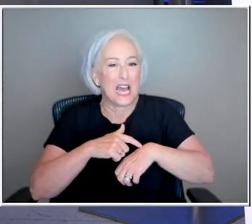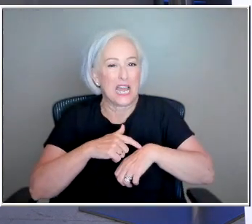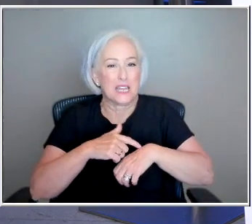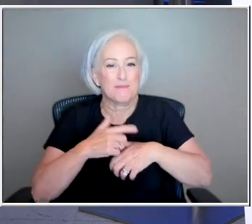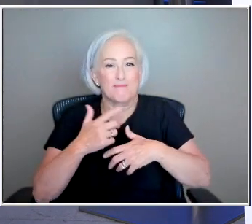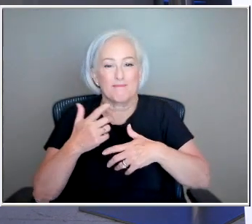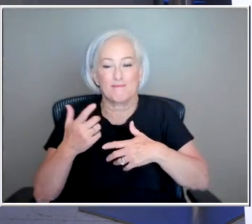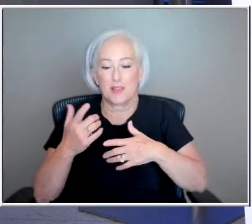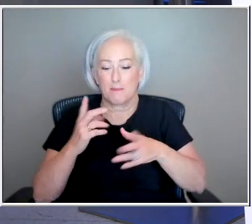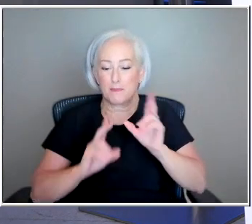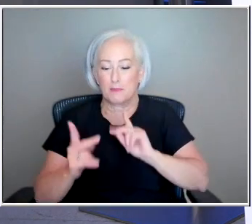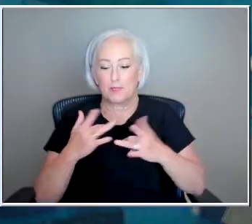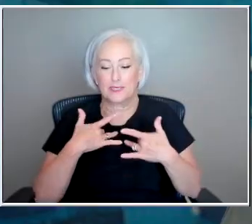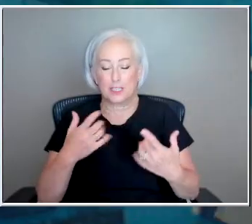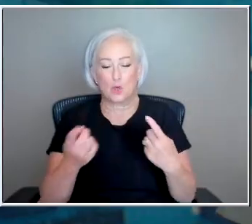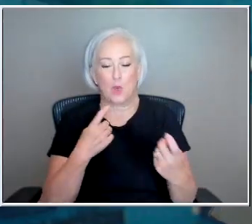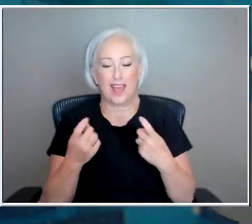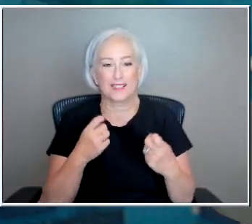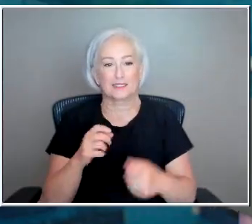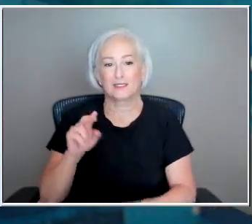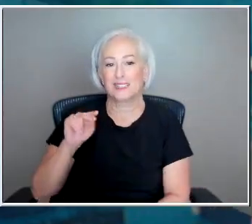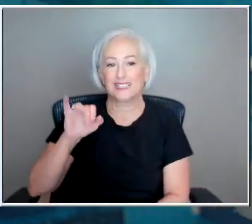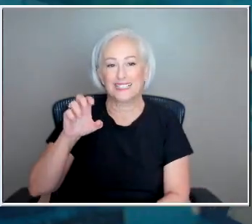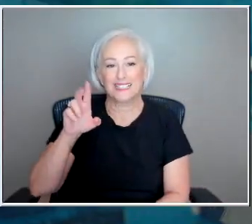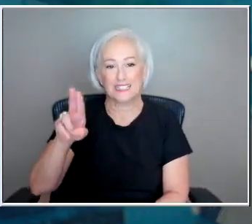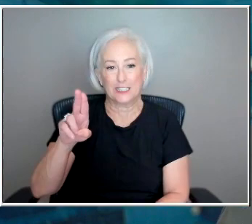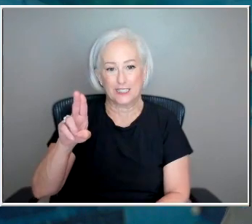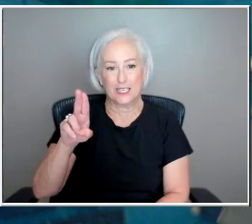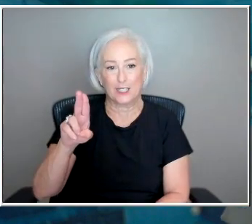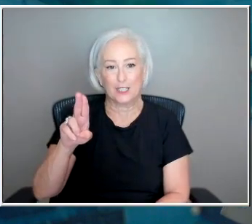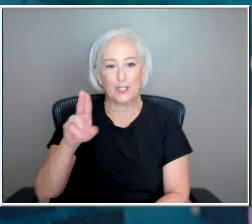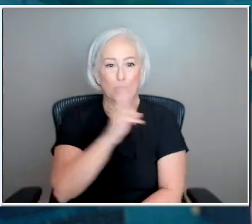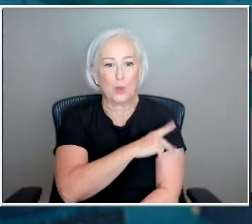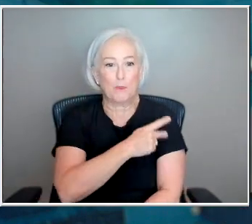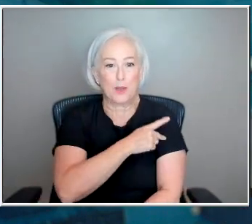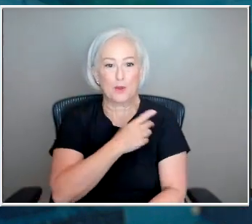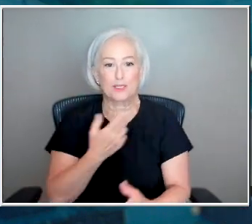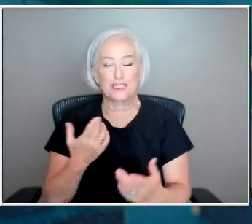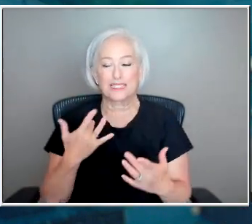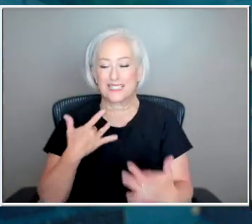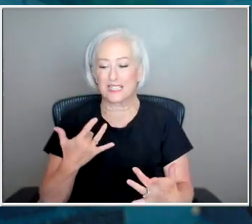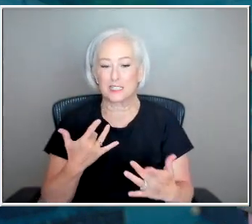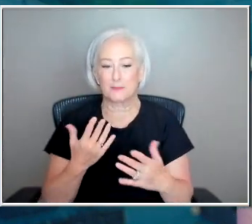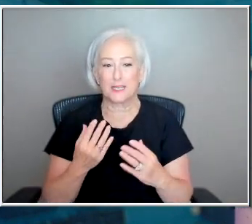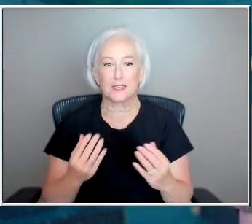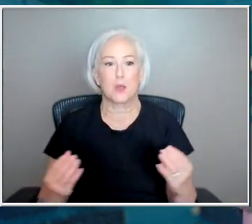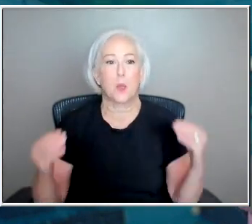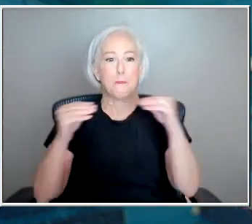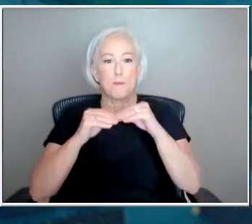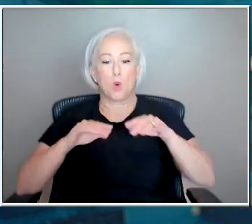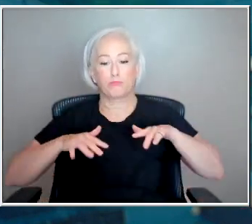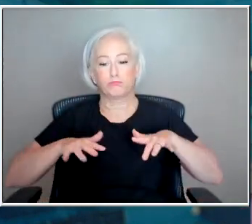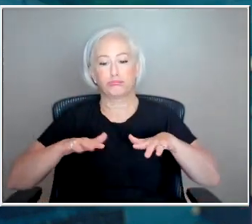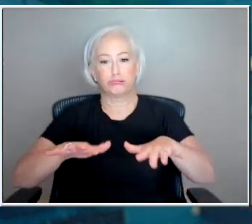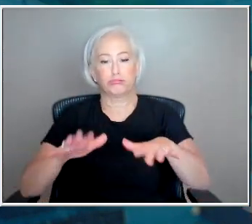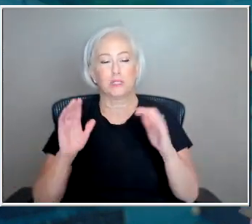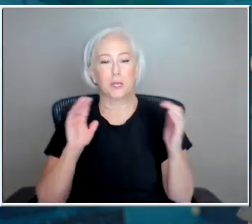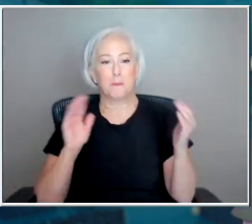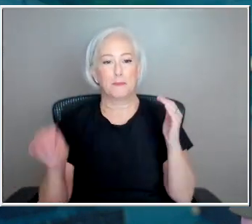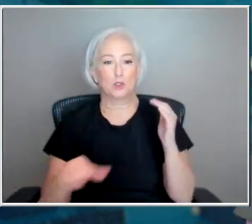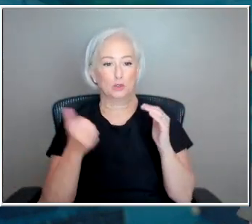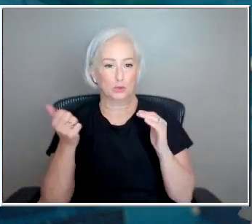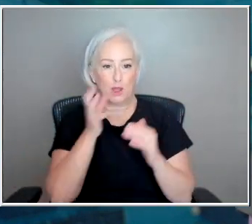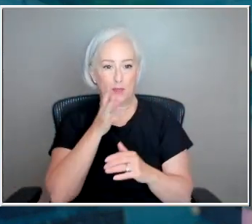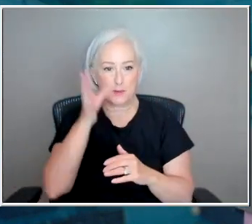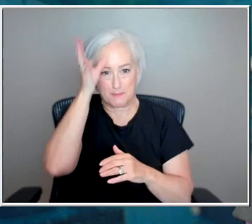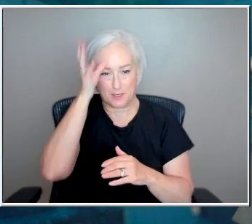Honestly, NICU parents in general are a little more anxious than the average, which is expected. So we're used to having